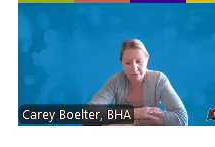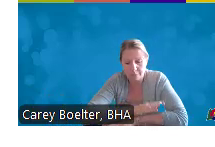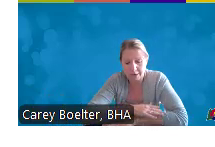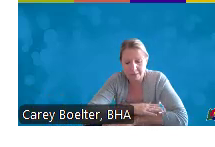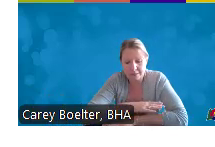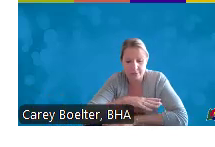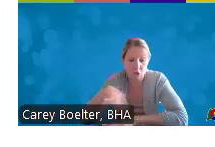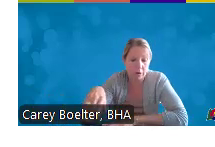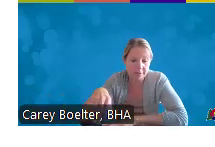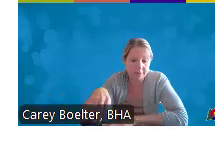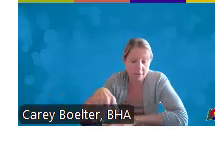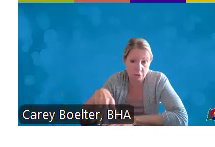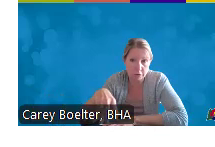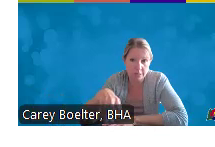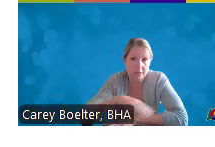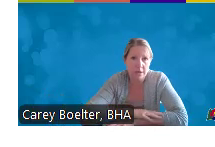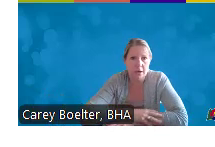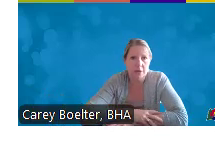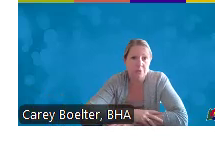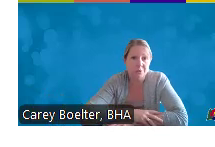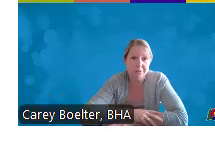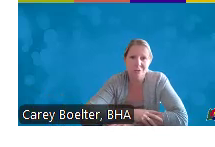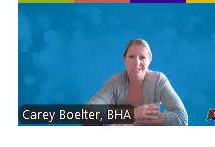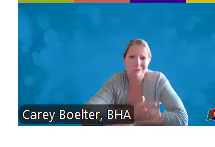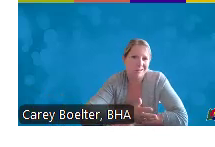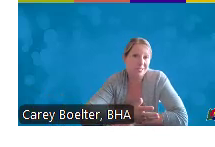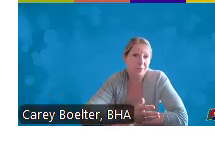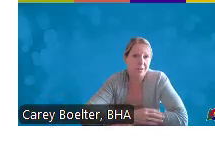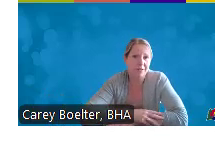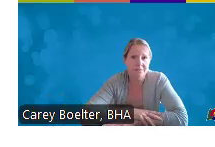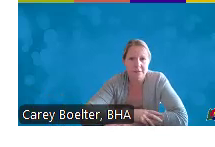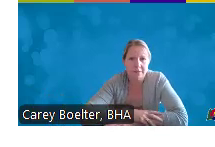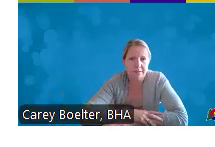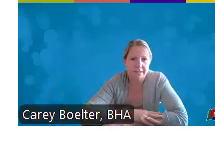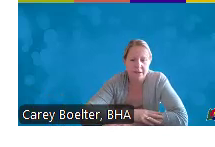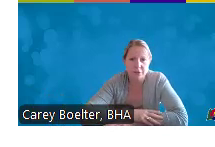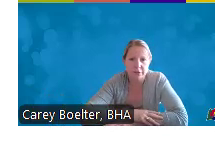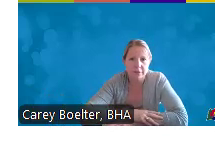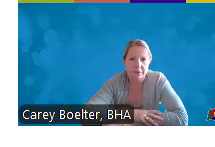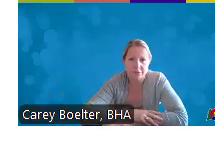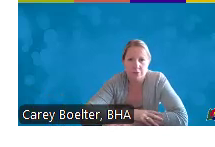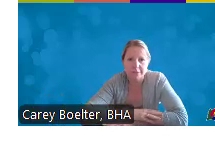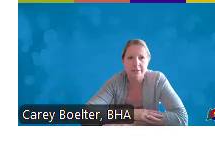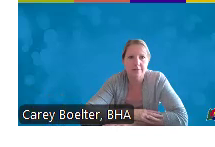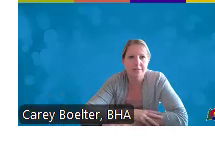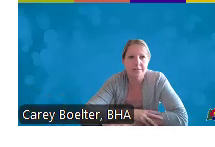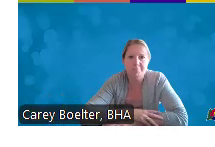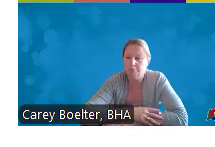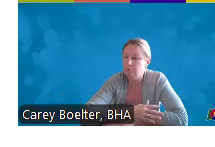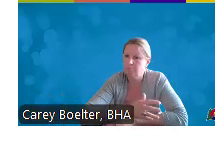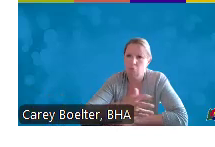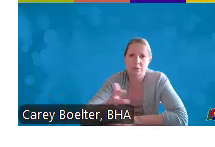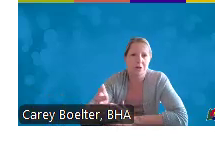best practices across the country, suicide screening, crisis plans, psychiatric advanced